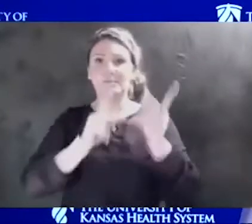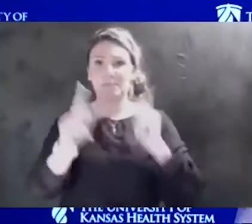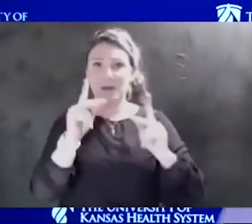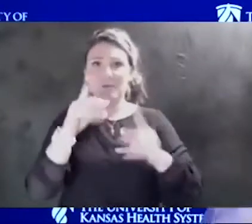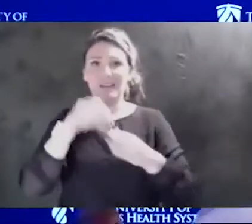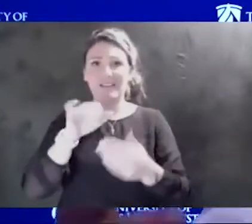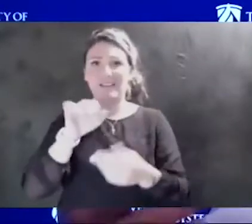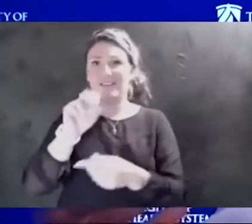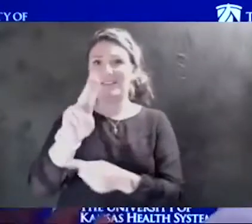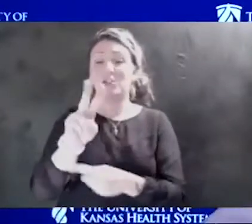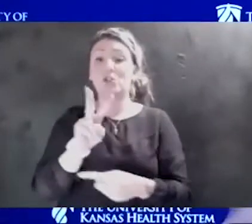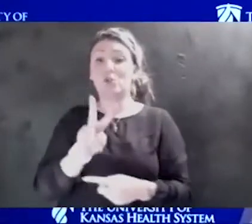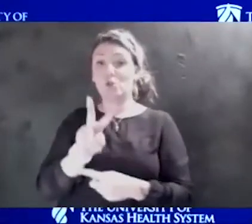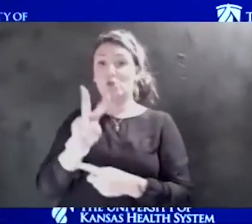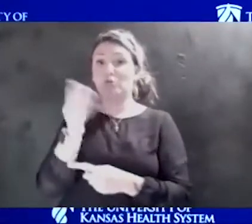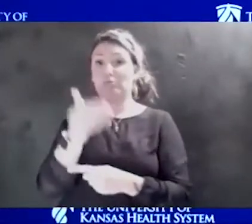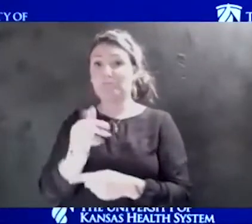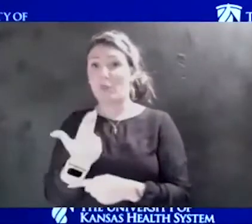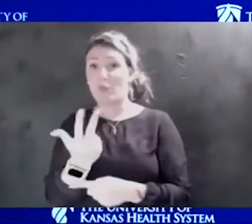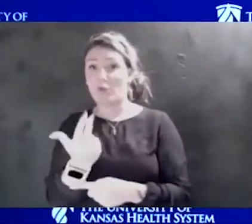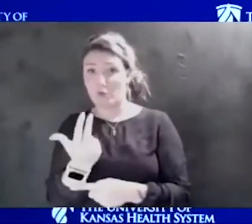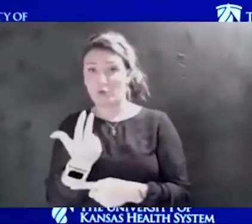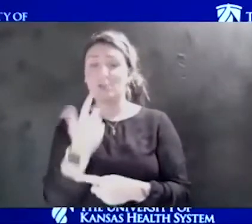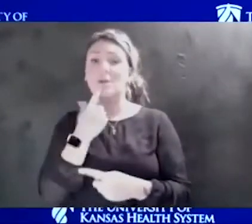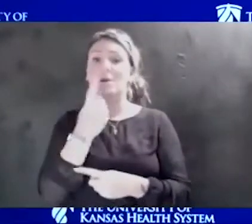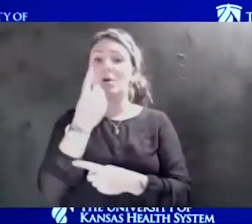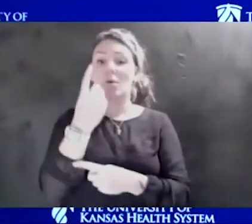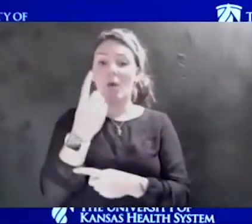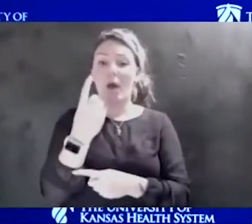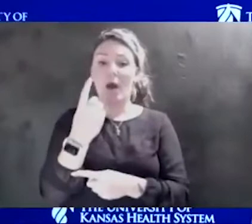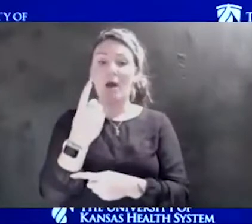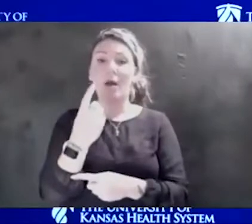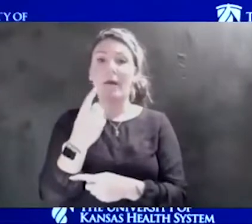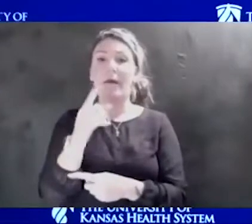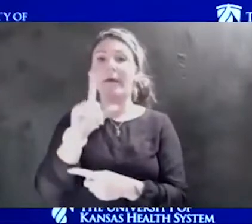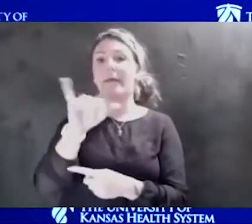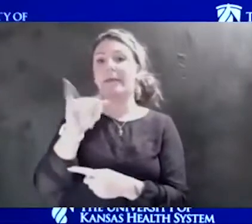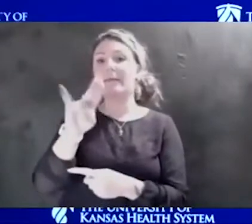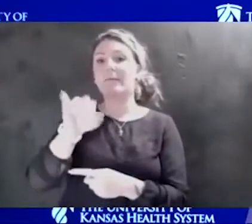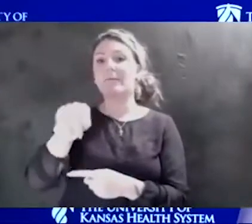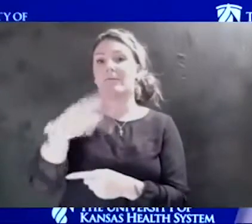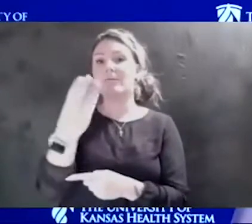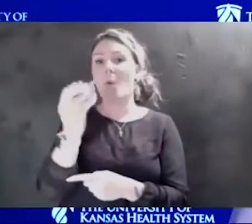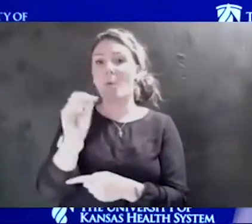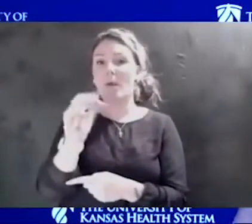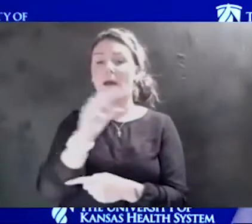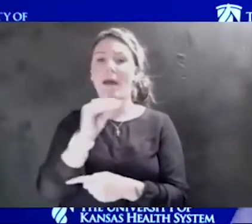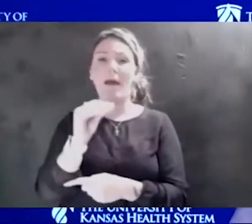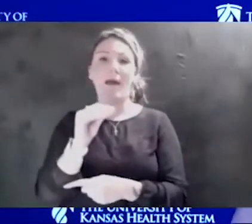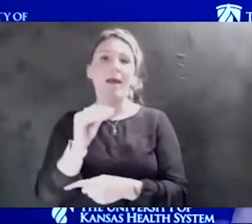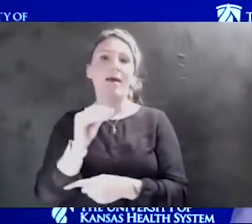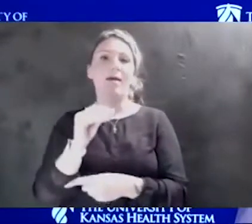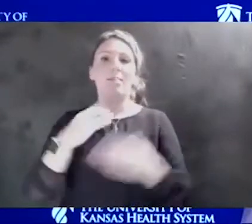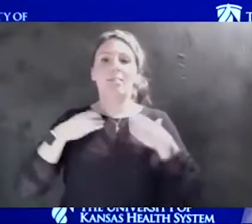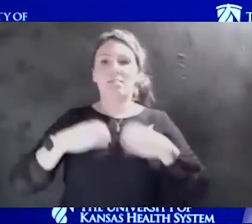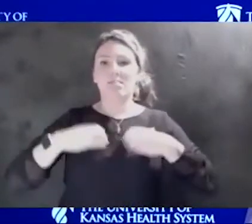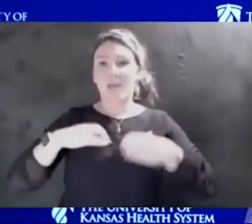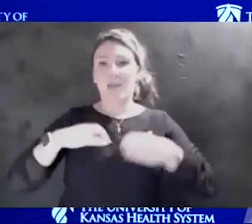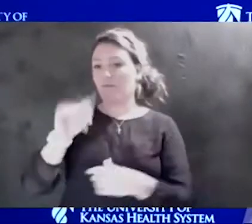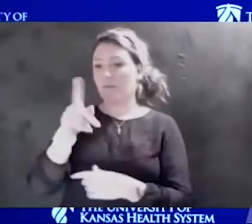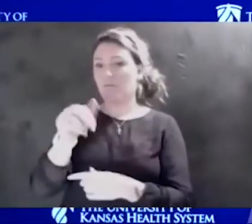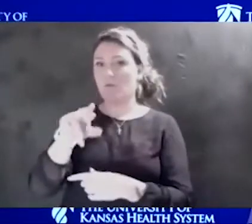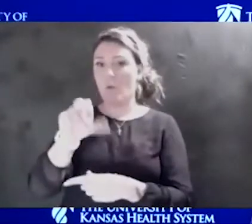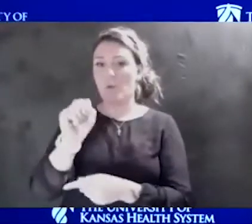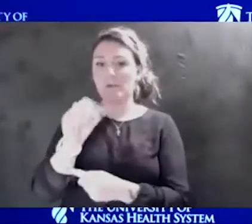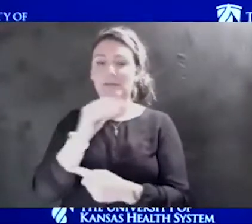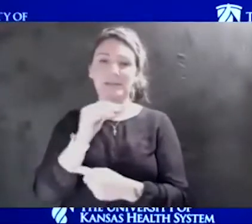13. One has lymphoma and lung fibrosis, and another one is quite a bit older,